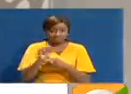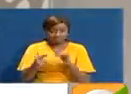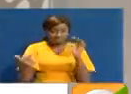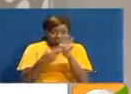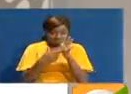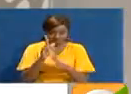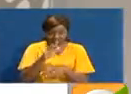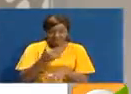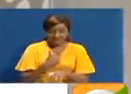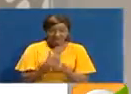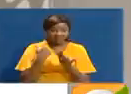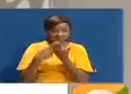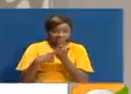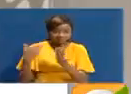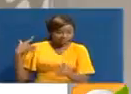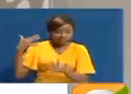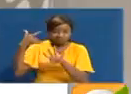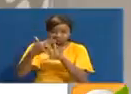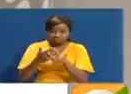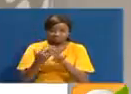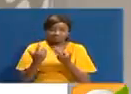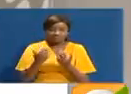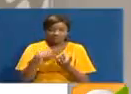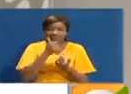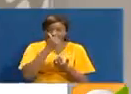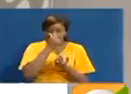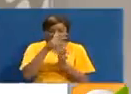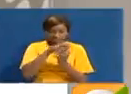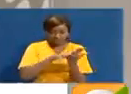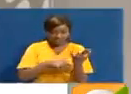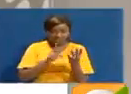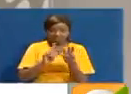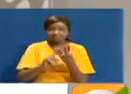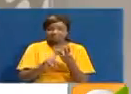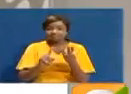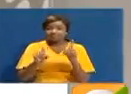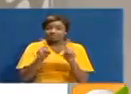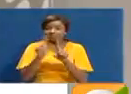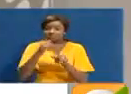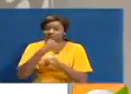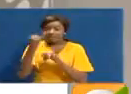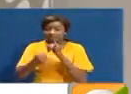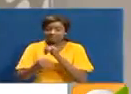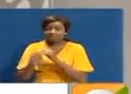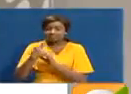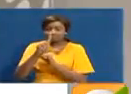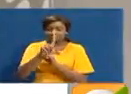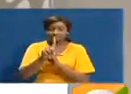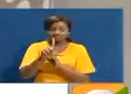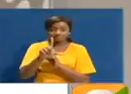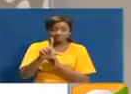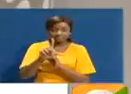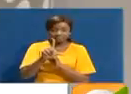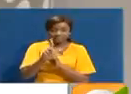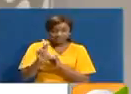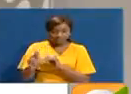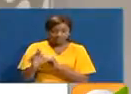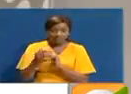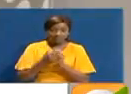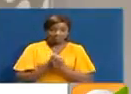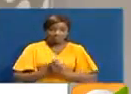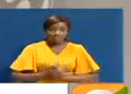punchline begins the Lenten season with a wish list, and the angle is on that ridiculous head count of tender